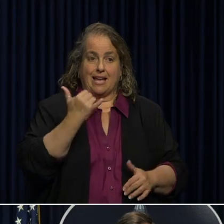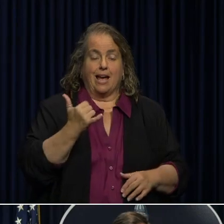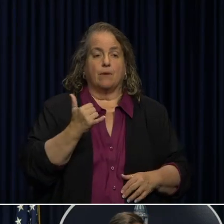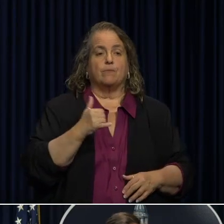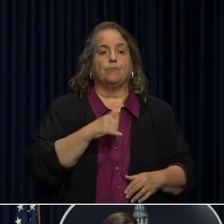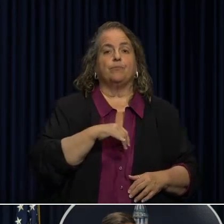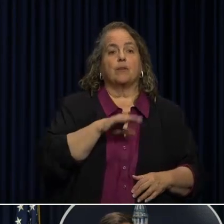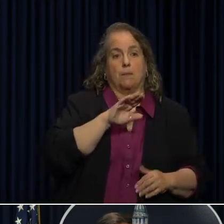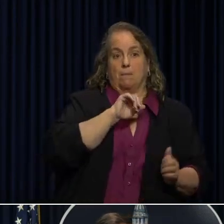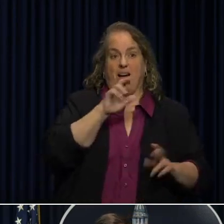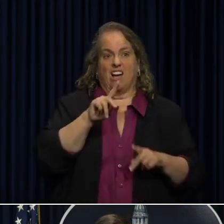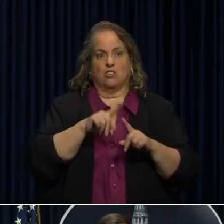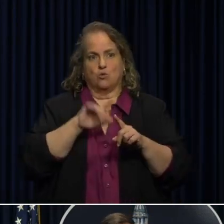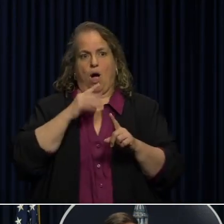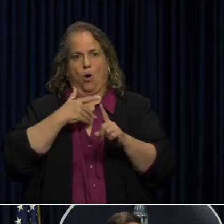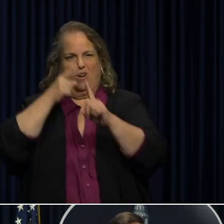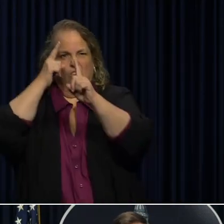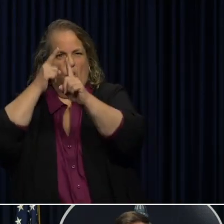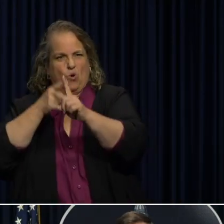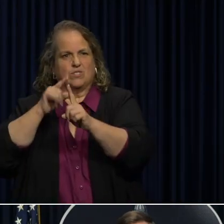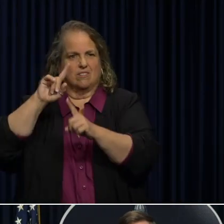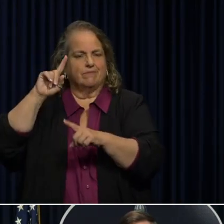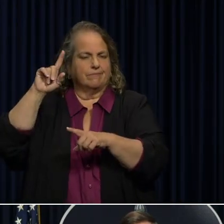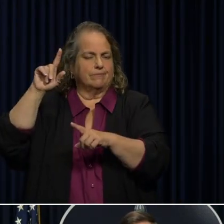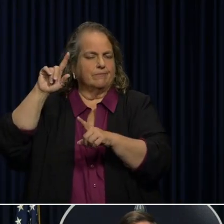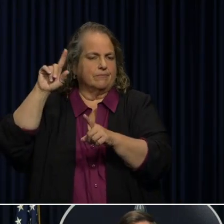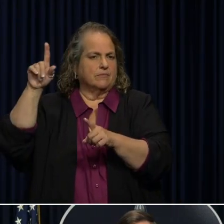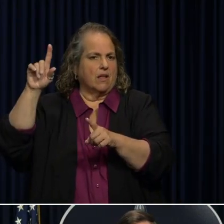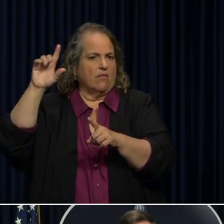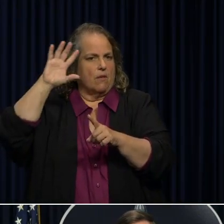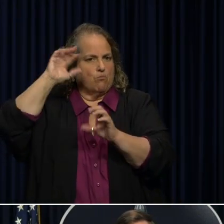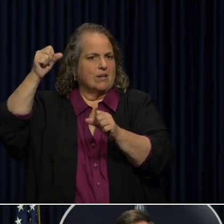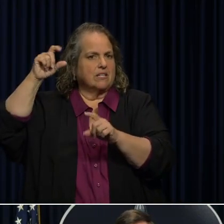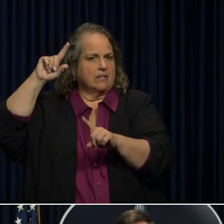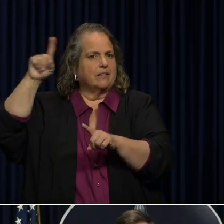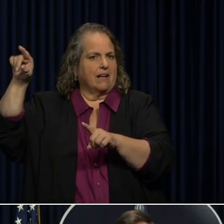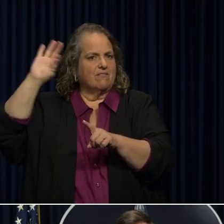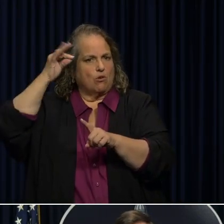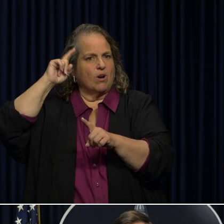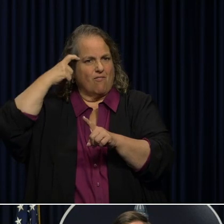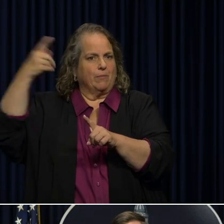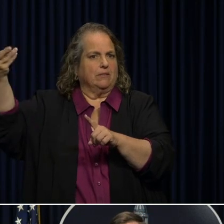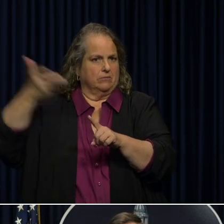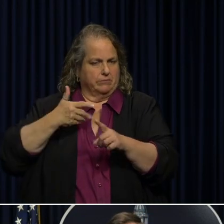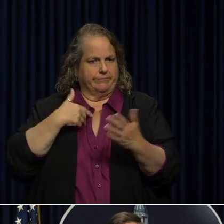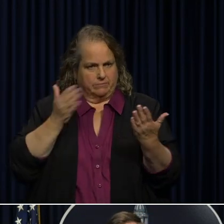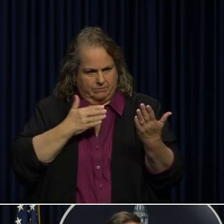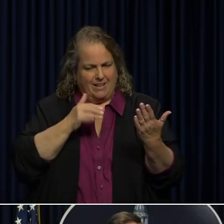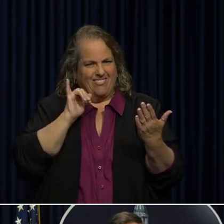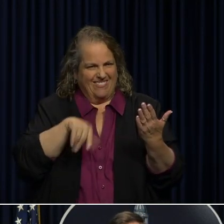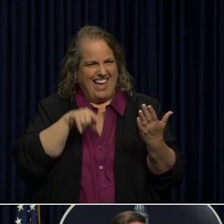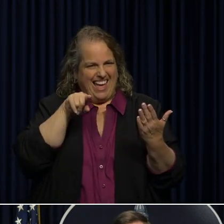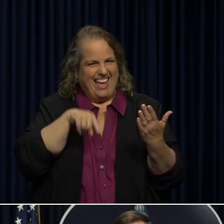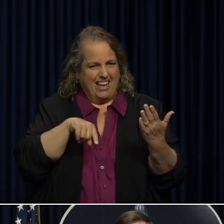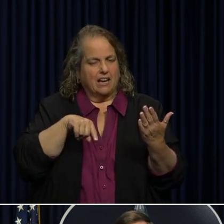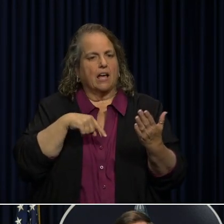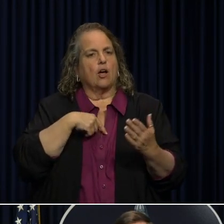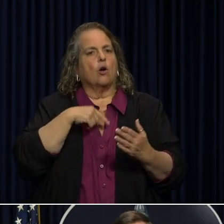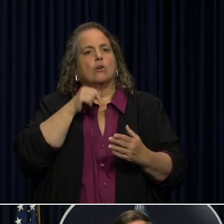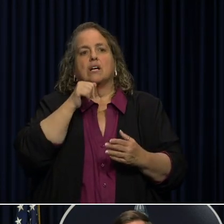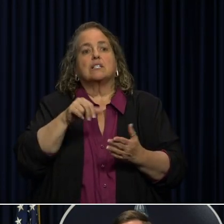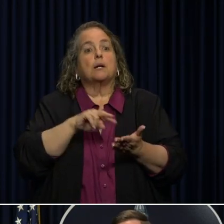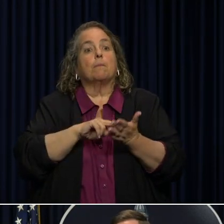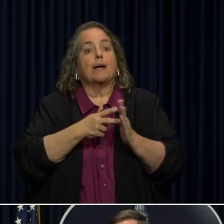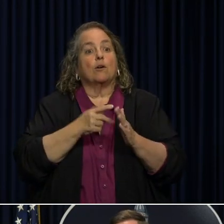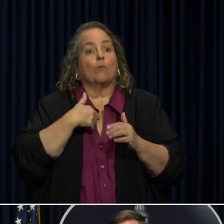benchmarks, that decline, doesn't mean we shouldn't be preparing now. We should be. We want to make sure once we hit that mark,